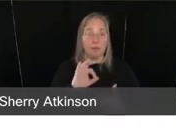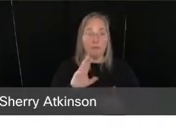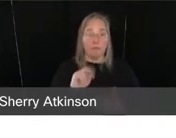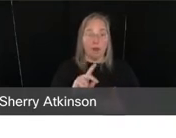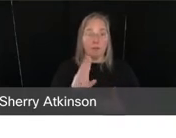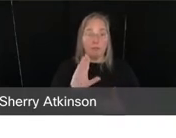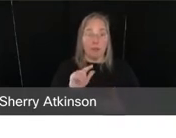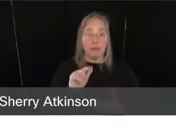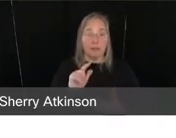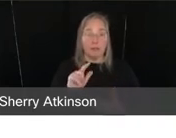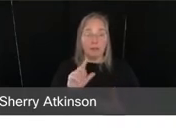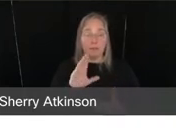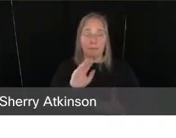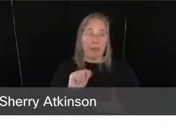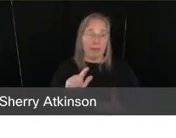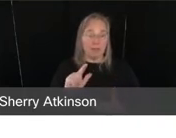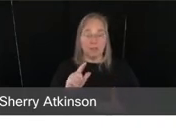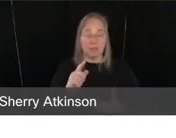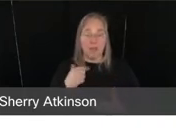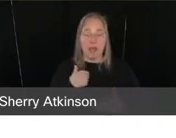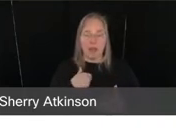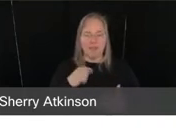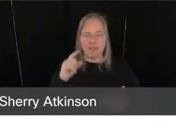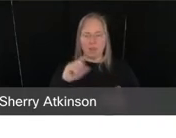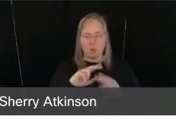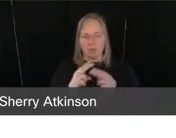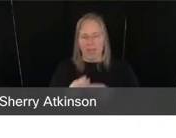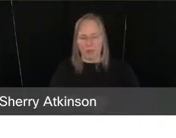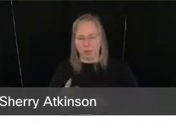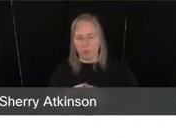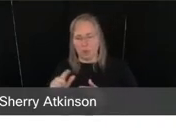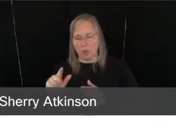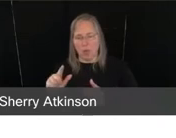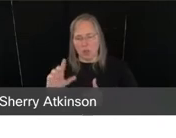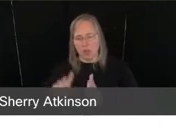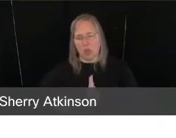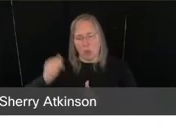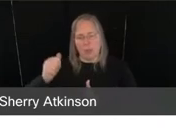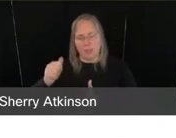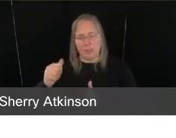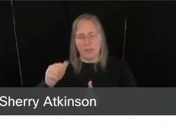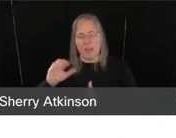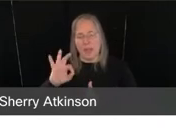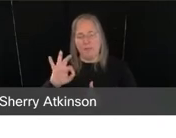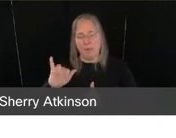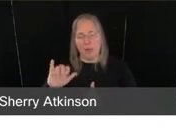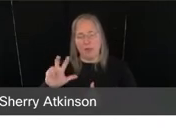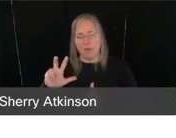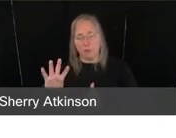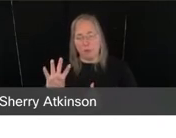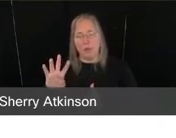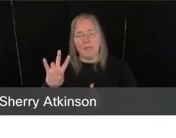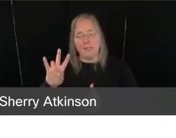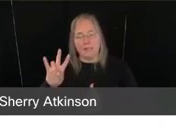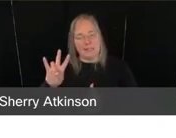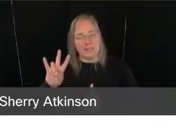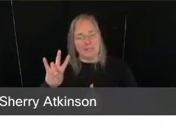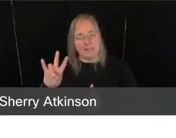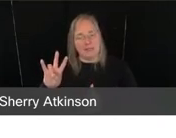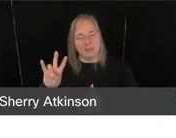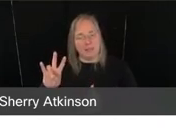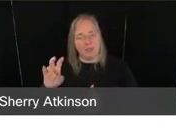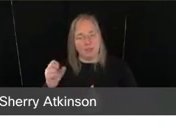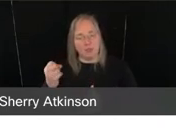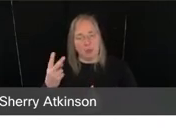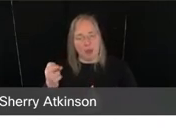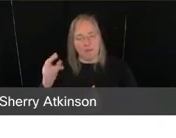down to, based on our projections, as low as approximately $700,000 in FY34. And then you'll see by FY41, kind